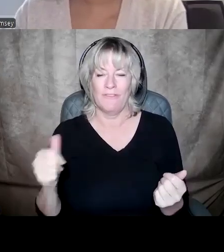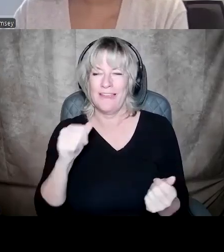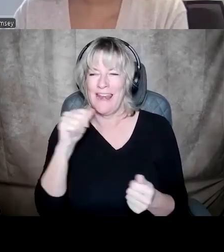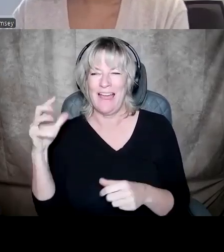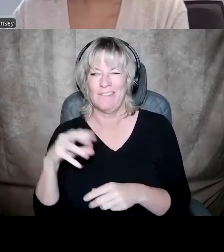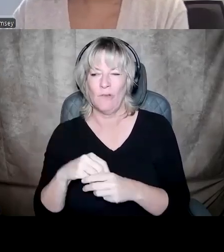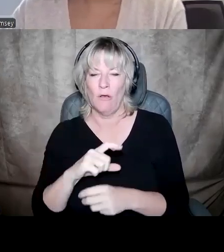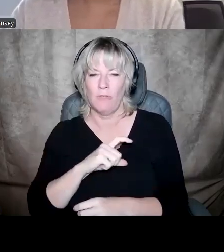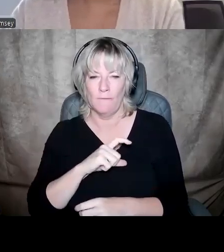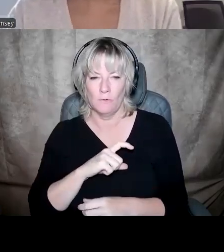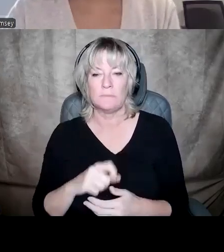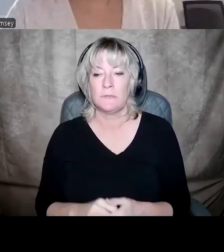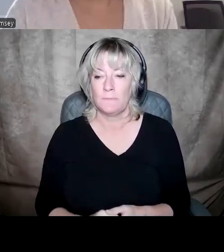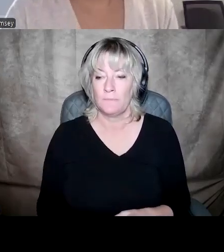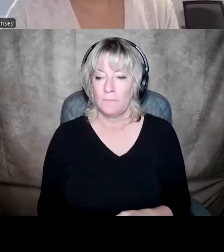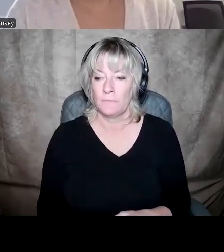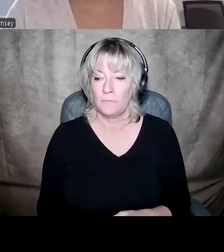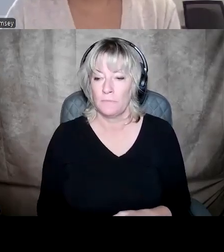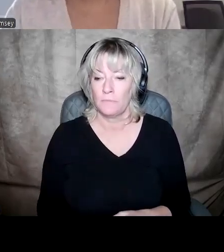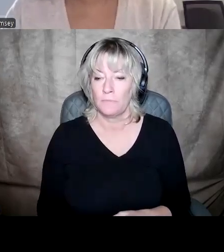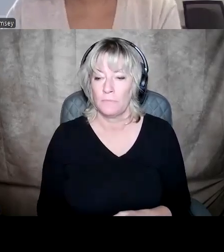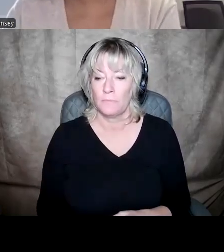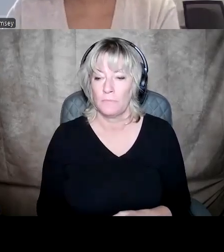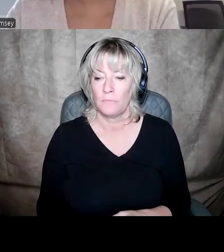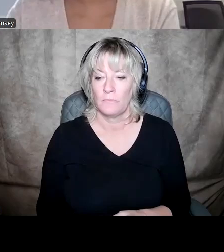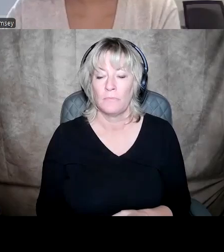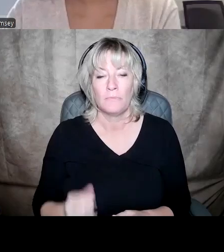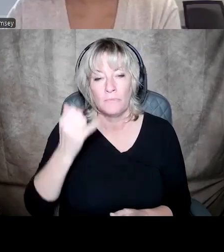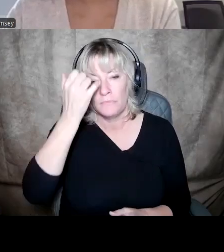involvement. And then a little bit less than the final third